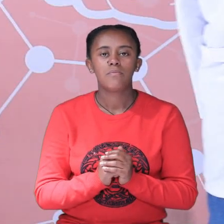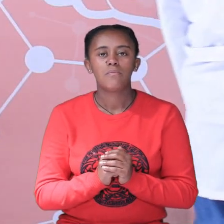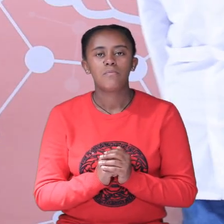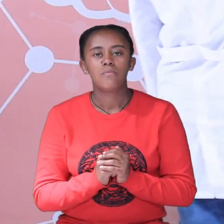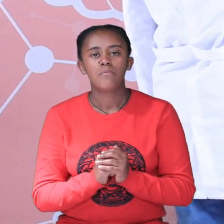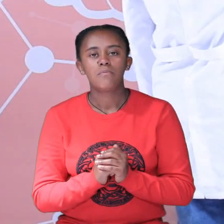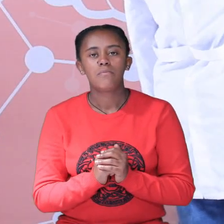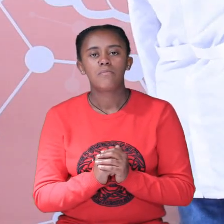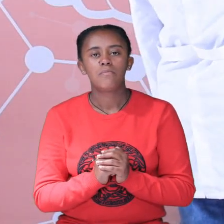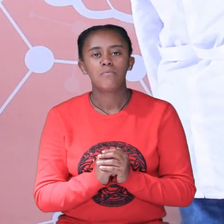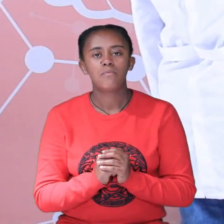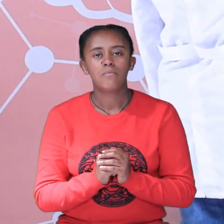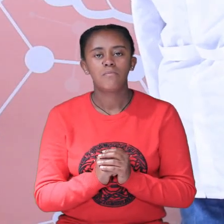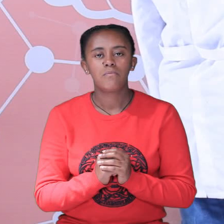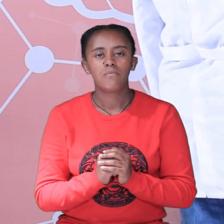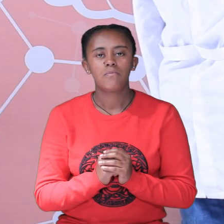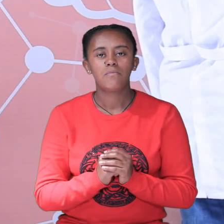a light beam.